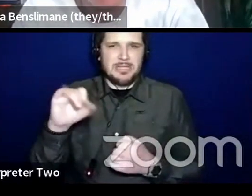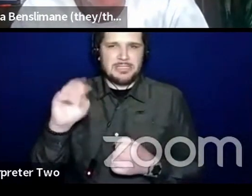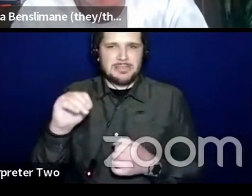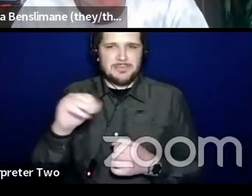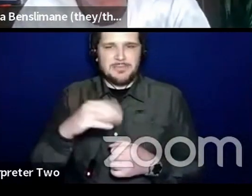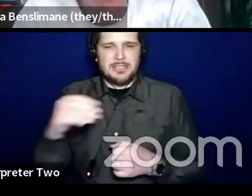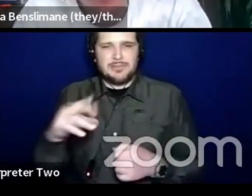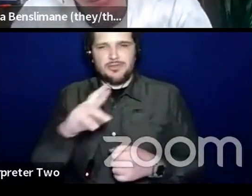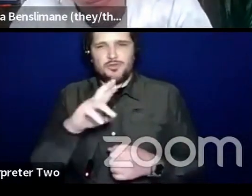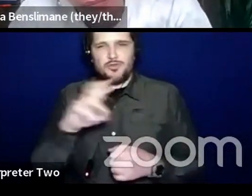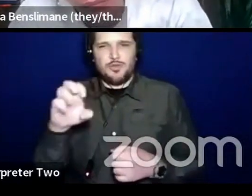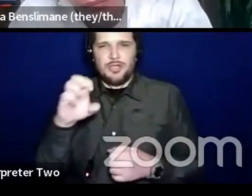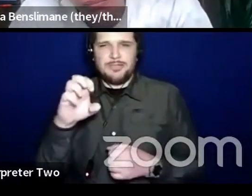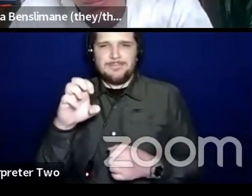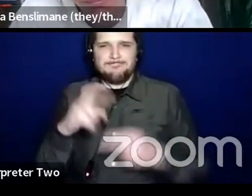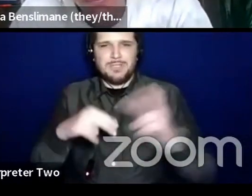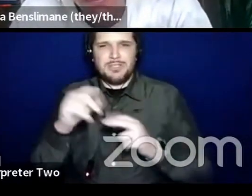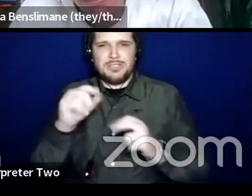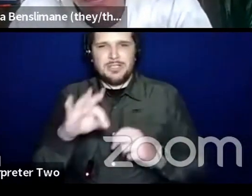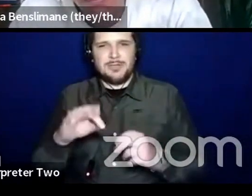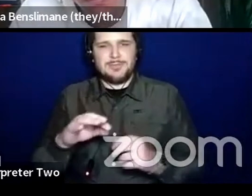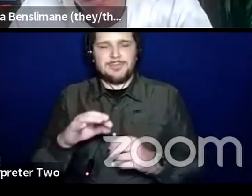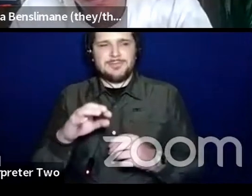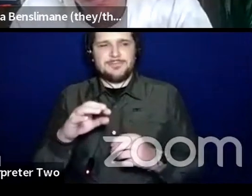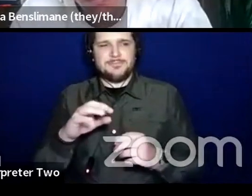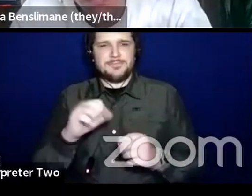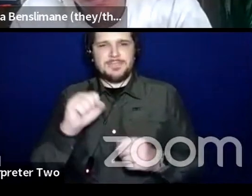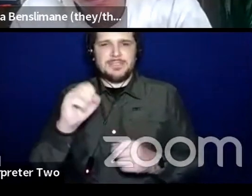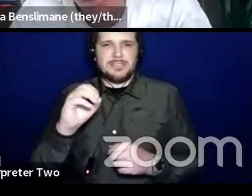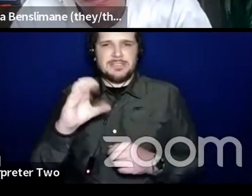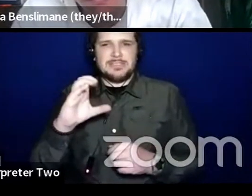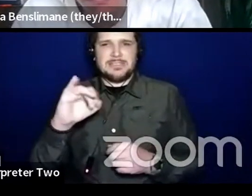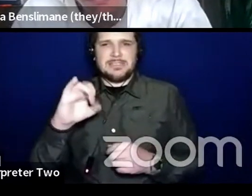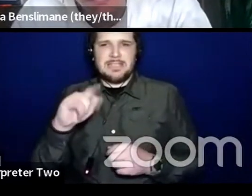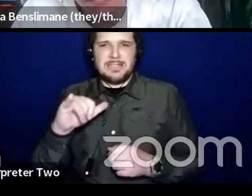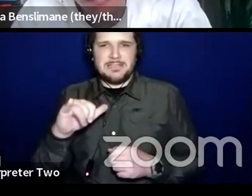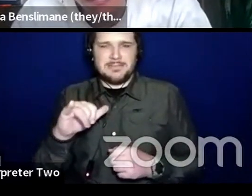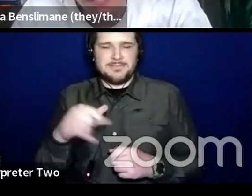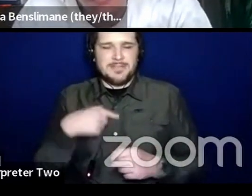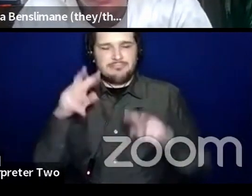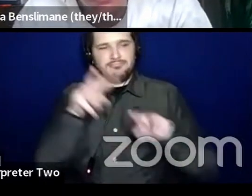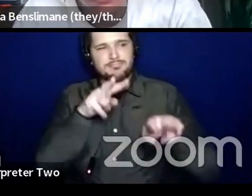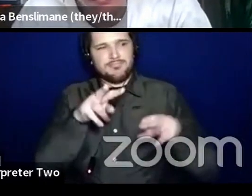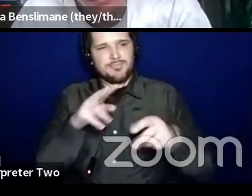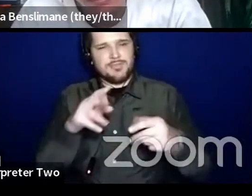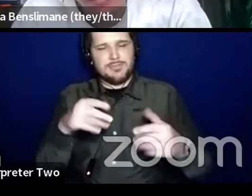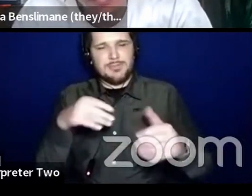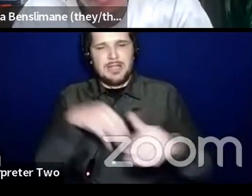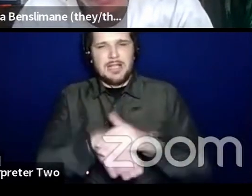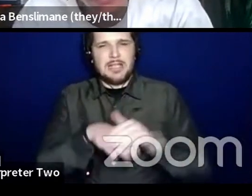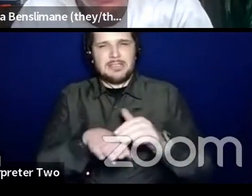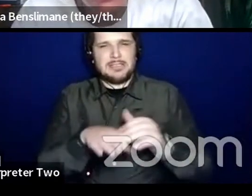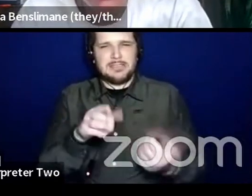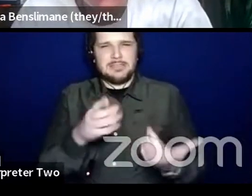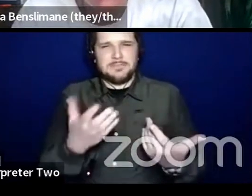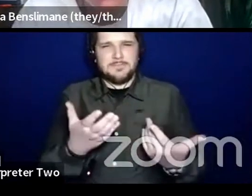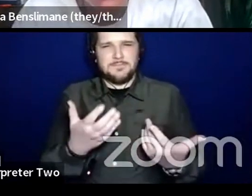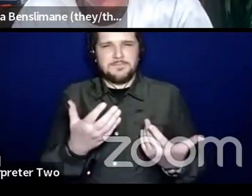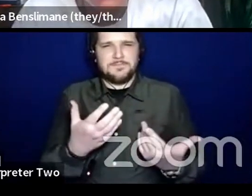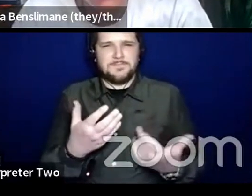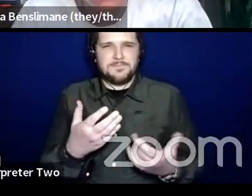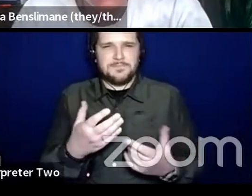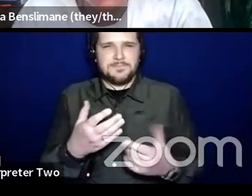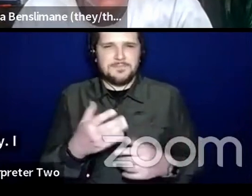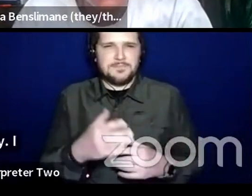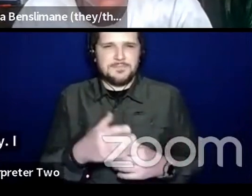our society. And I look forward to being able to access the